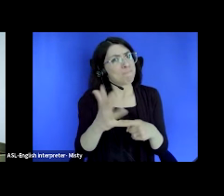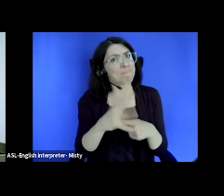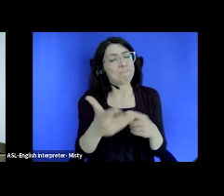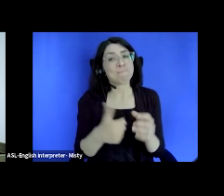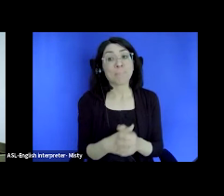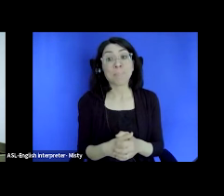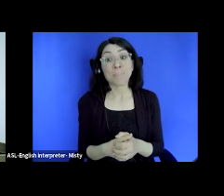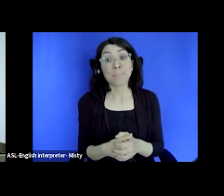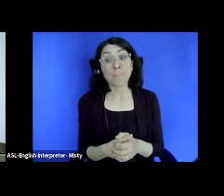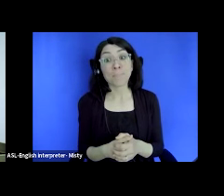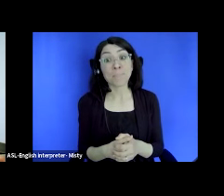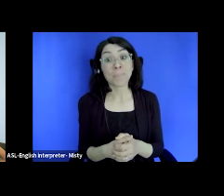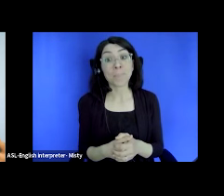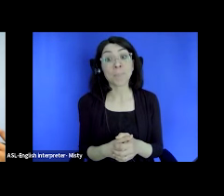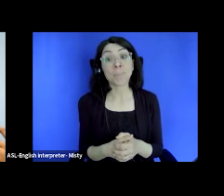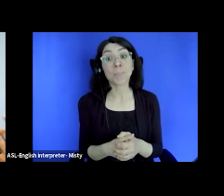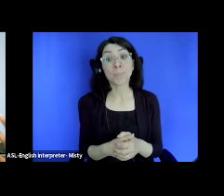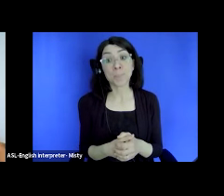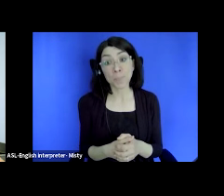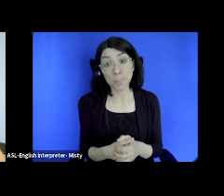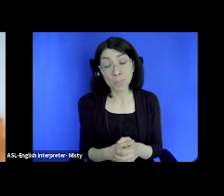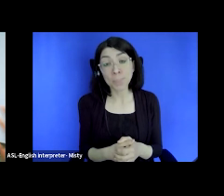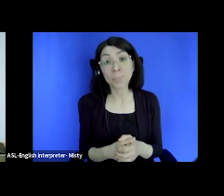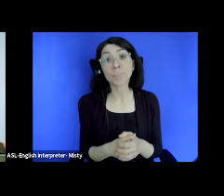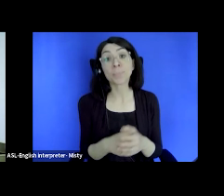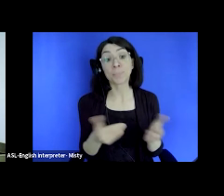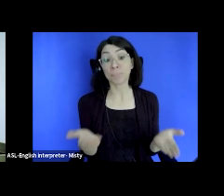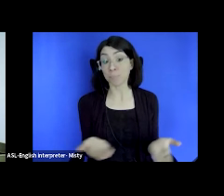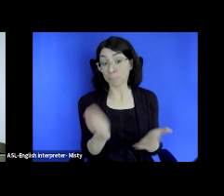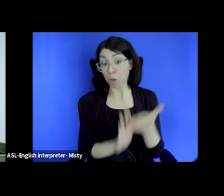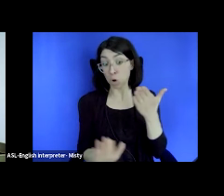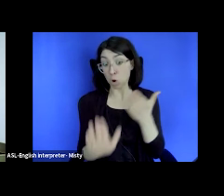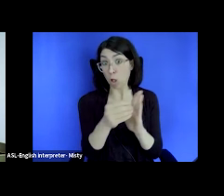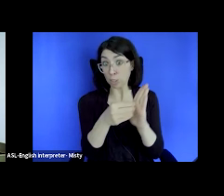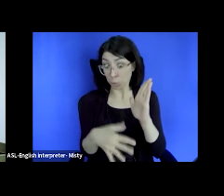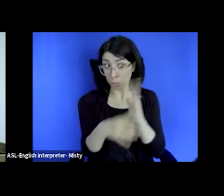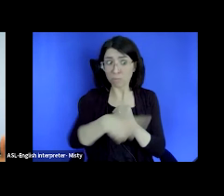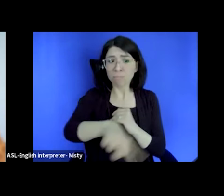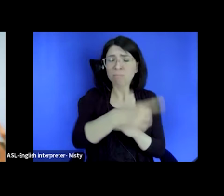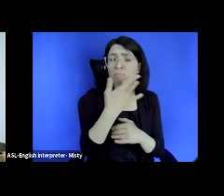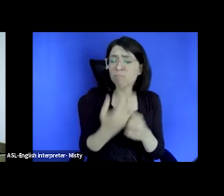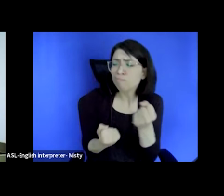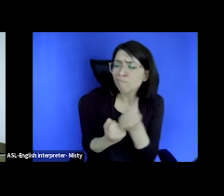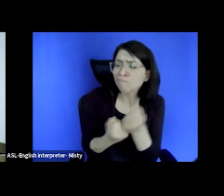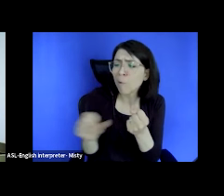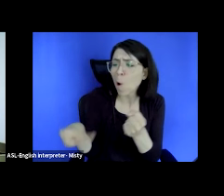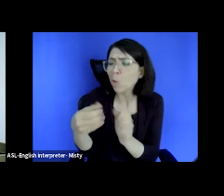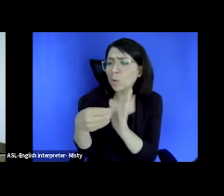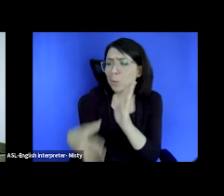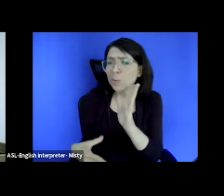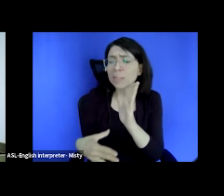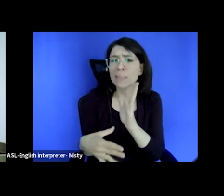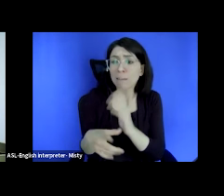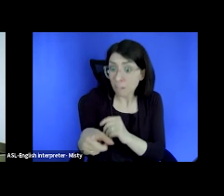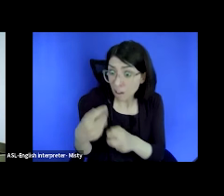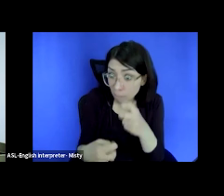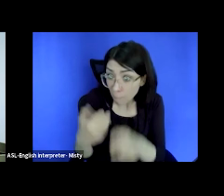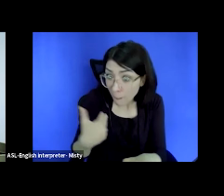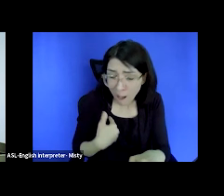health issues on our end and a lot of our students wanting to support others, we feel called to solve other people's problems